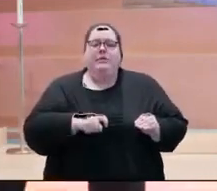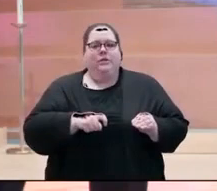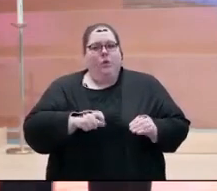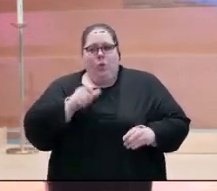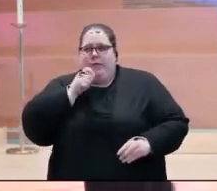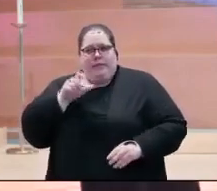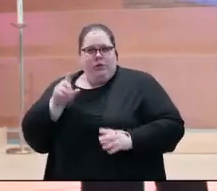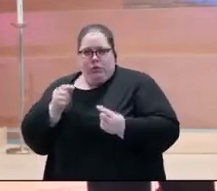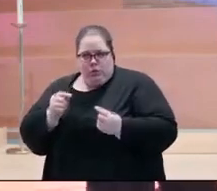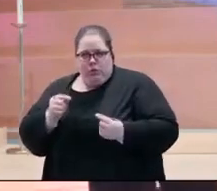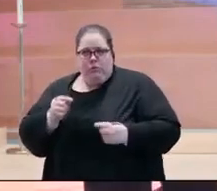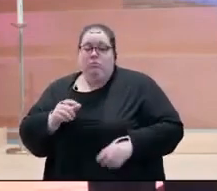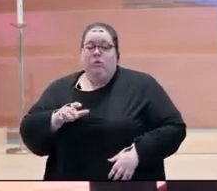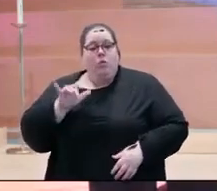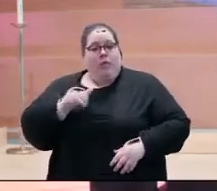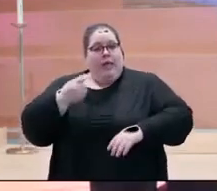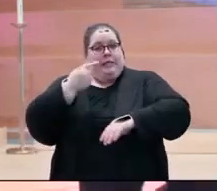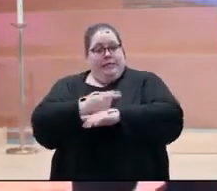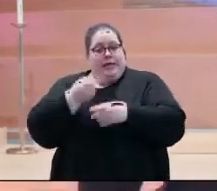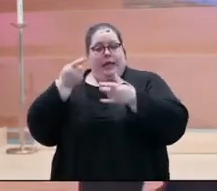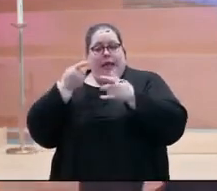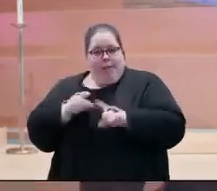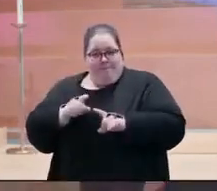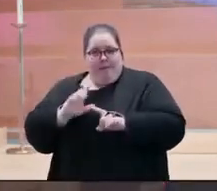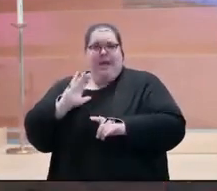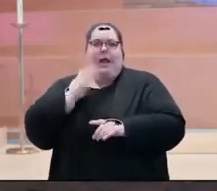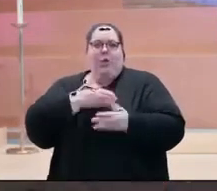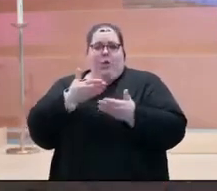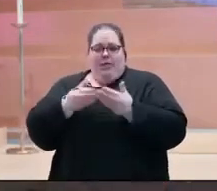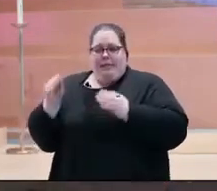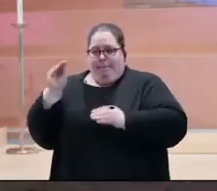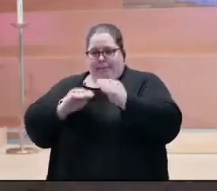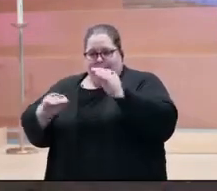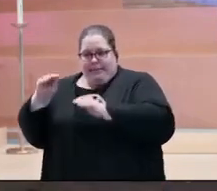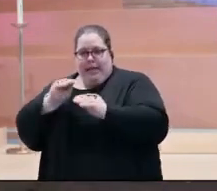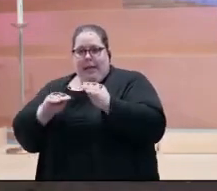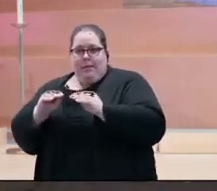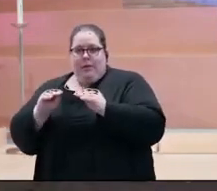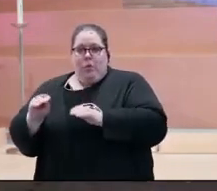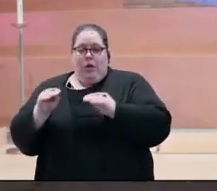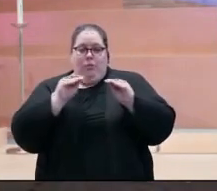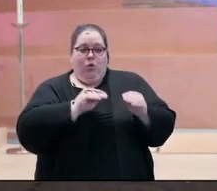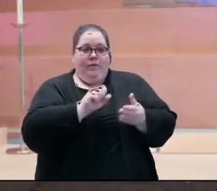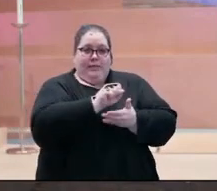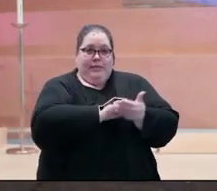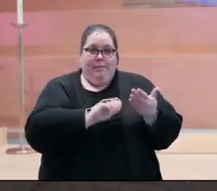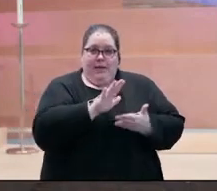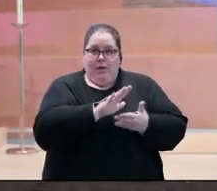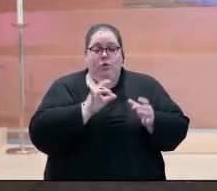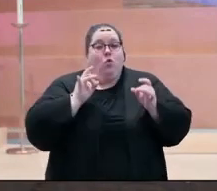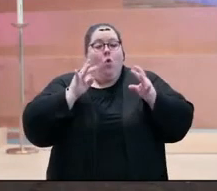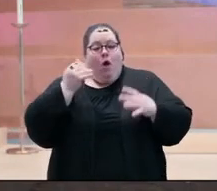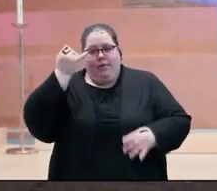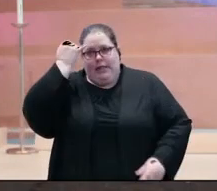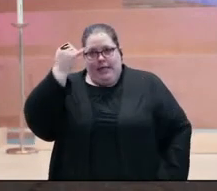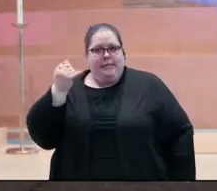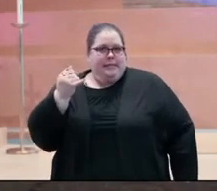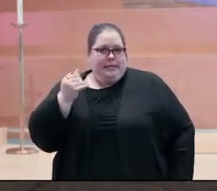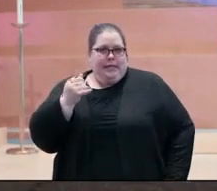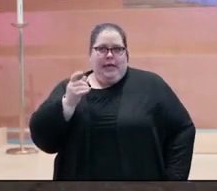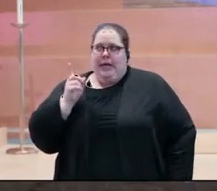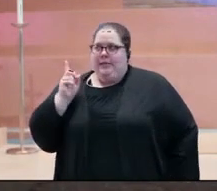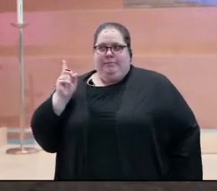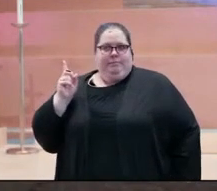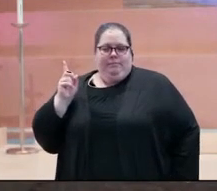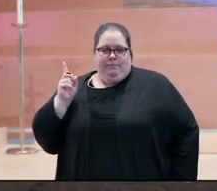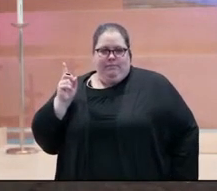day came. We packed up our stuff and we went to seminary. This was a terrible idea to try to move like this. That